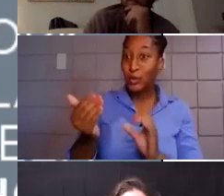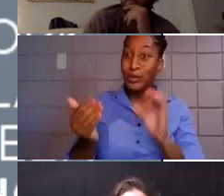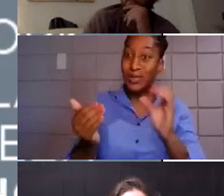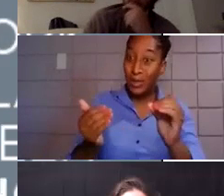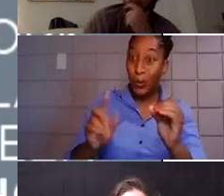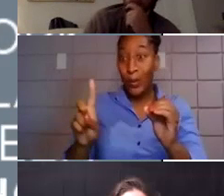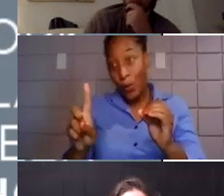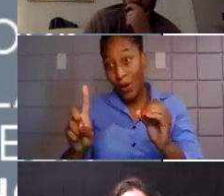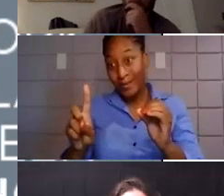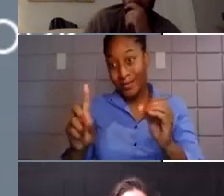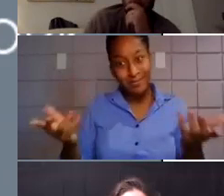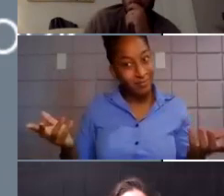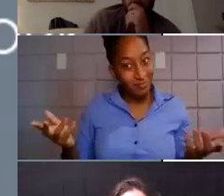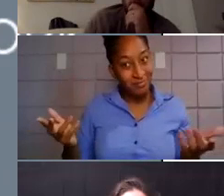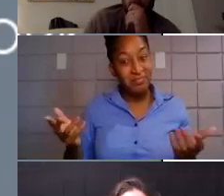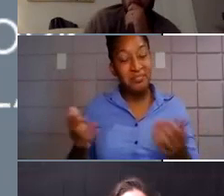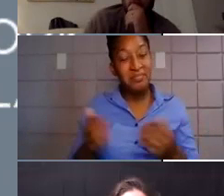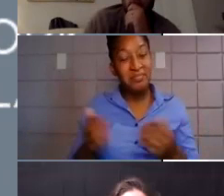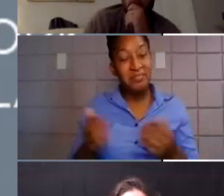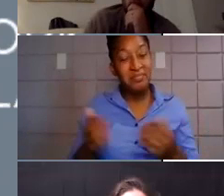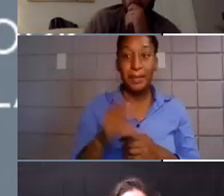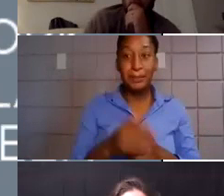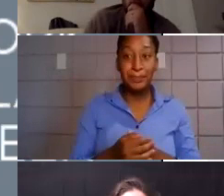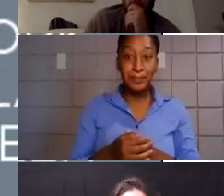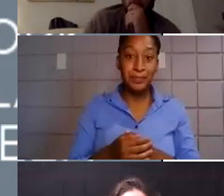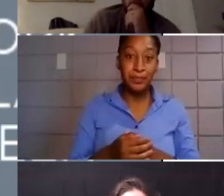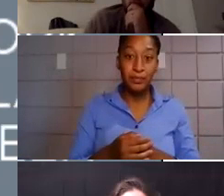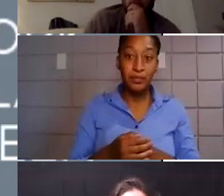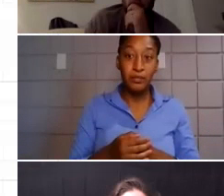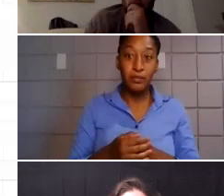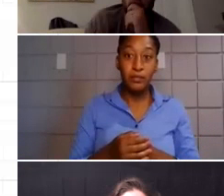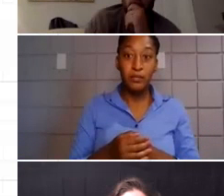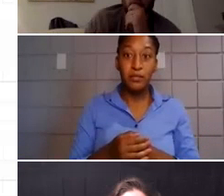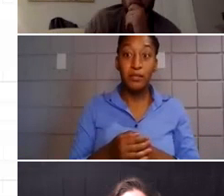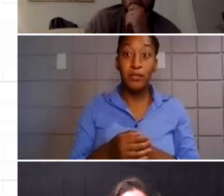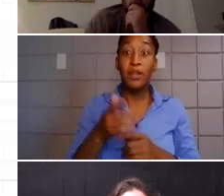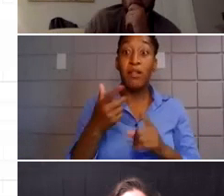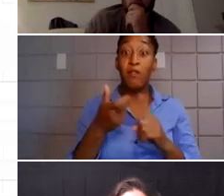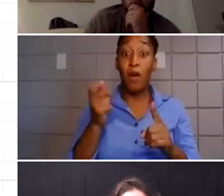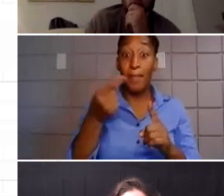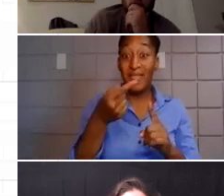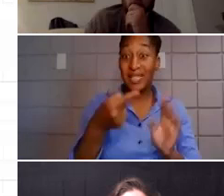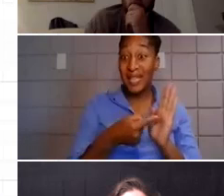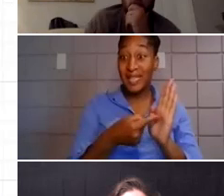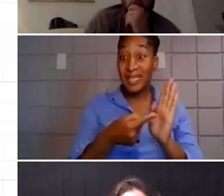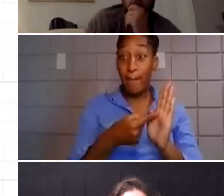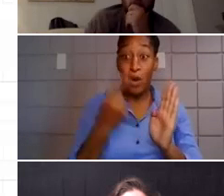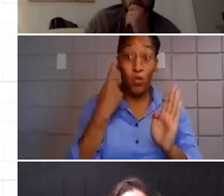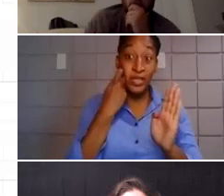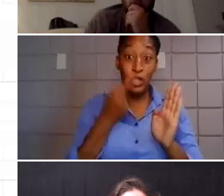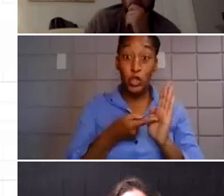you made a math error. Okay. So on that particular example, do you have